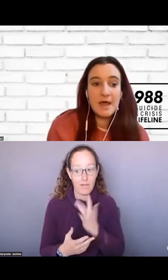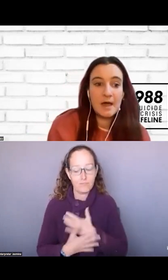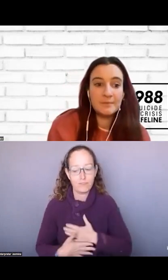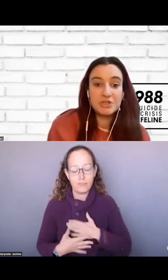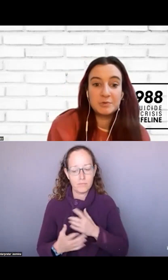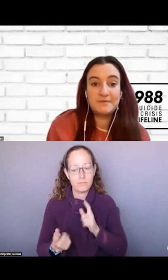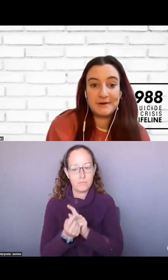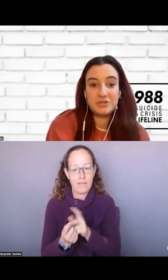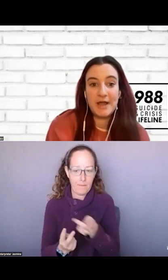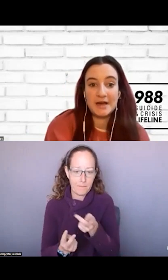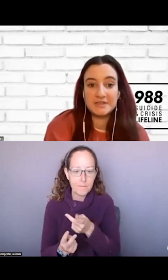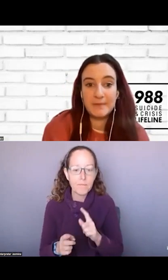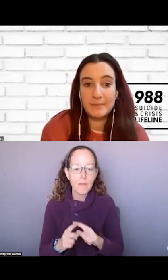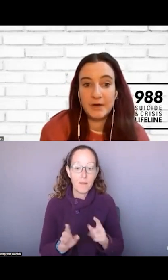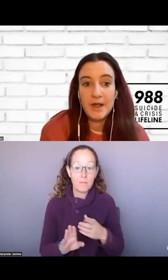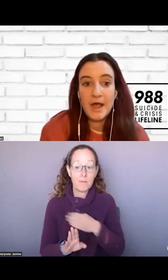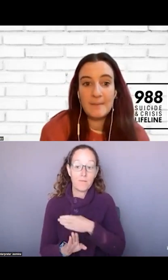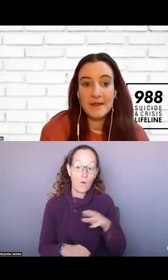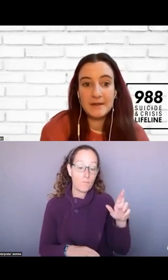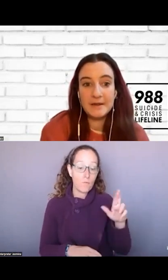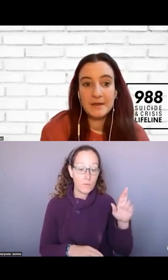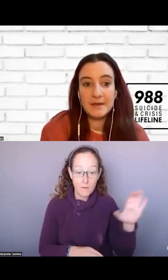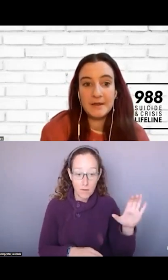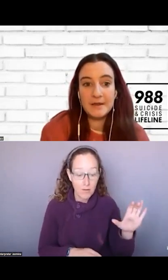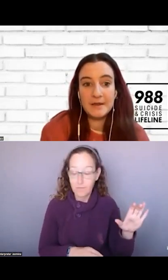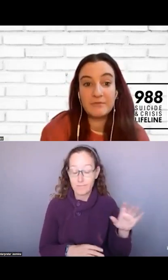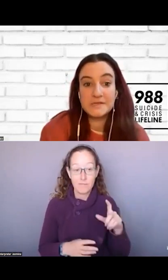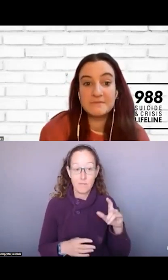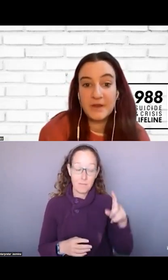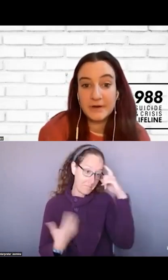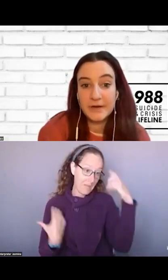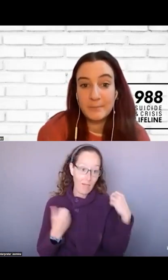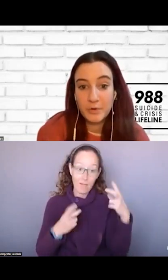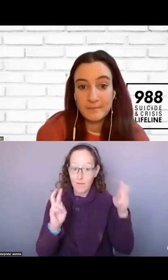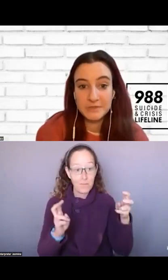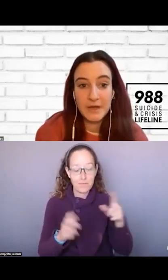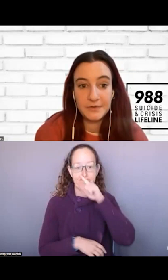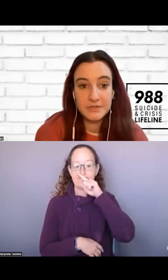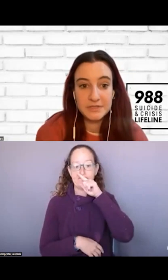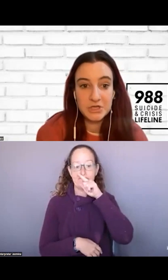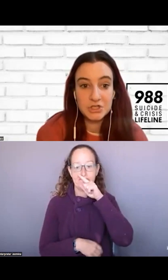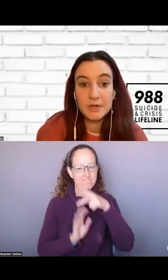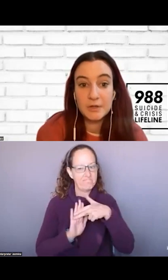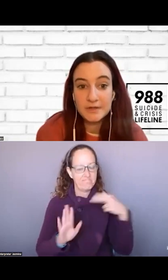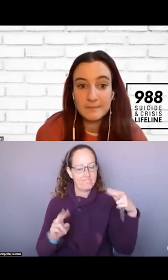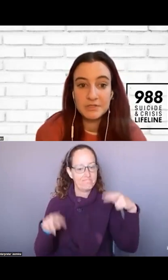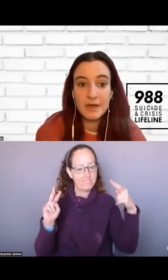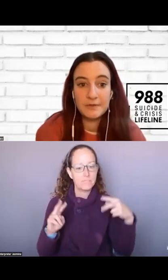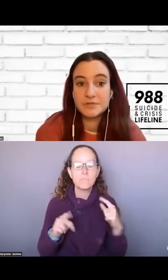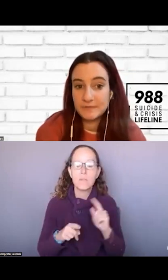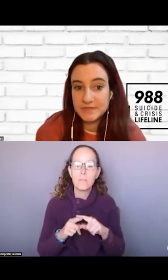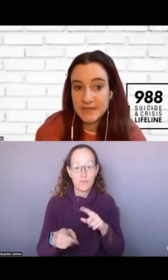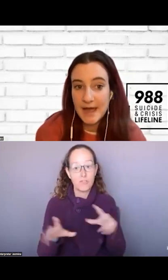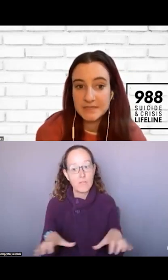stigmatized, but she was very much an active member in kind of moving forward some very important mental health legislation, including the Mental